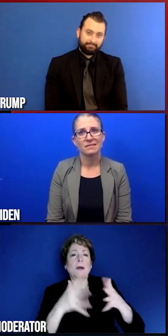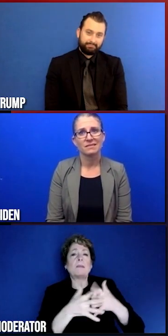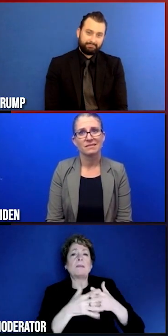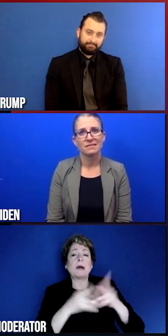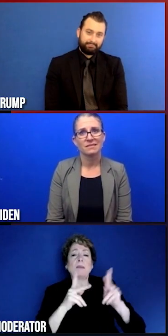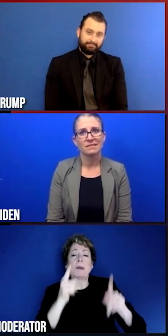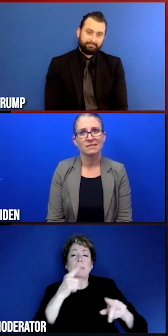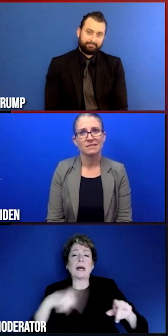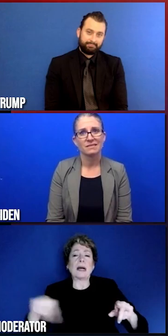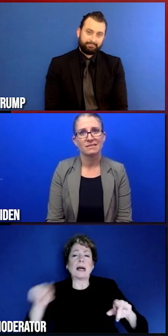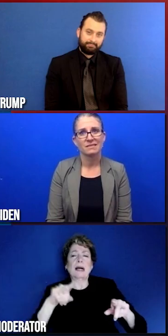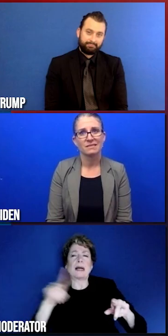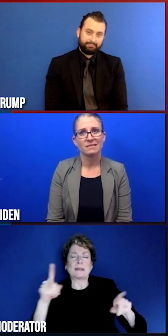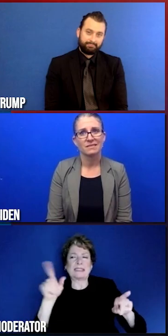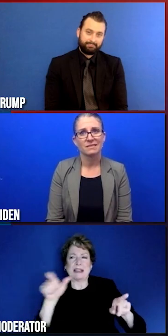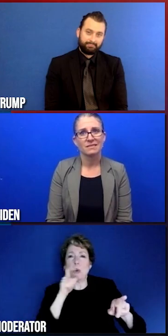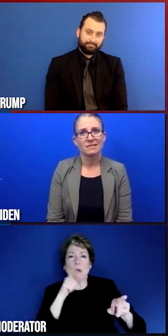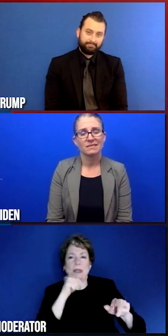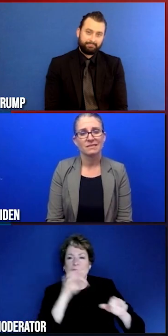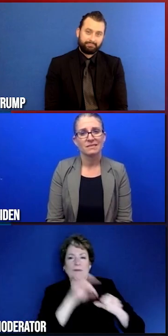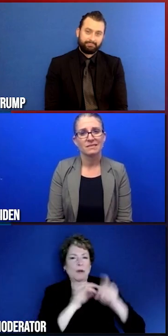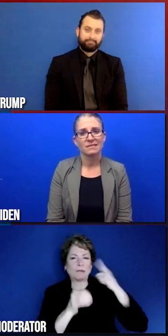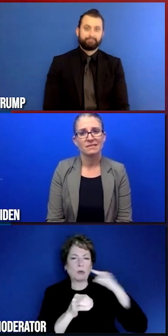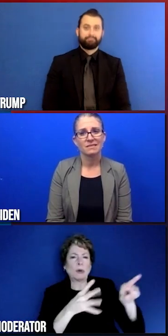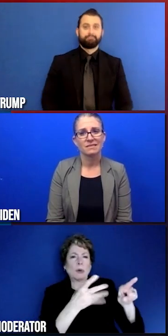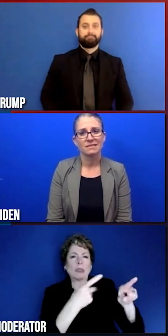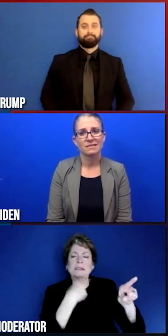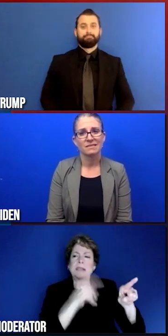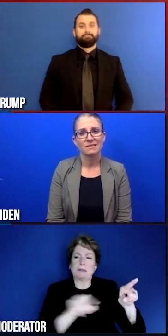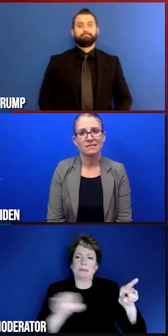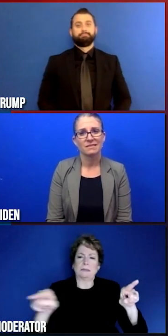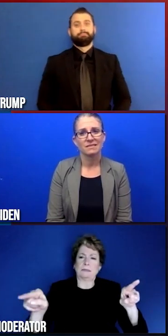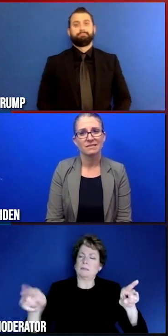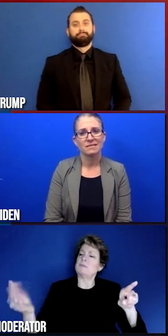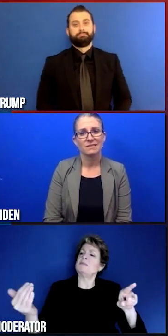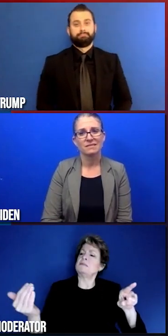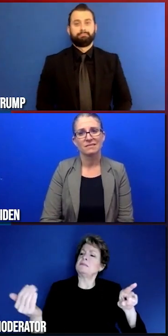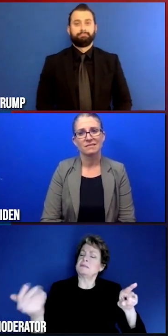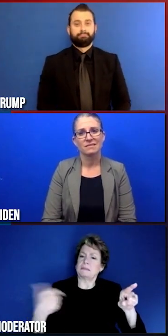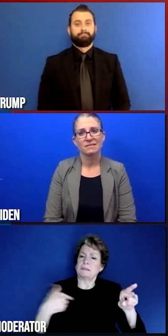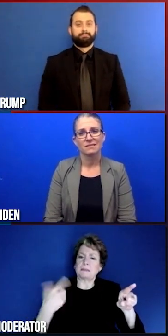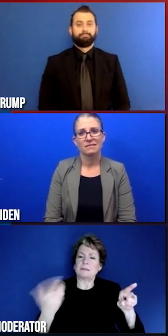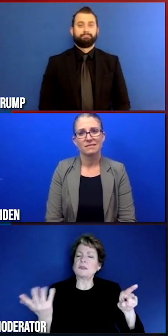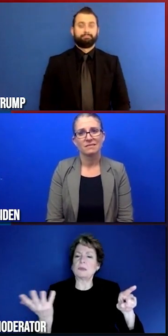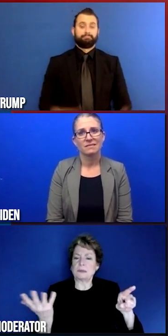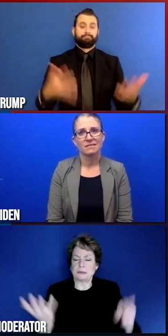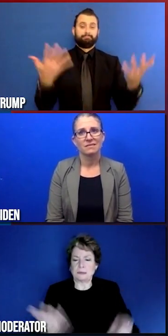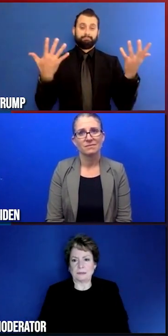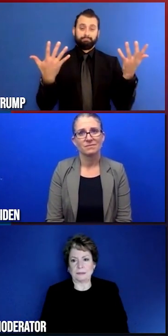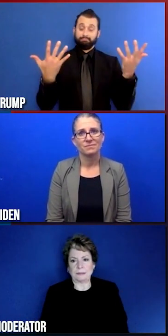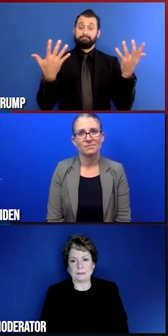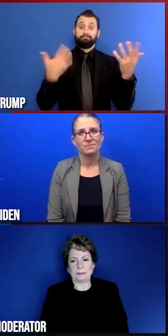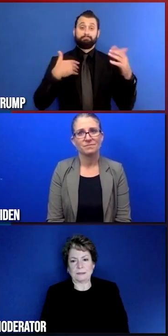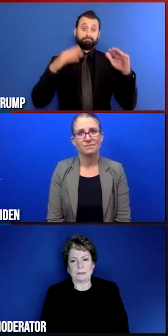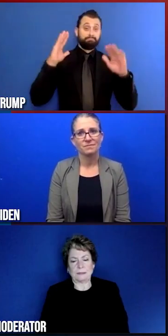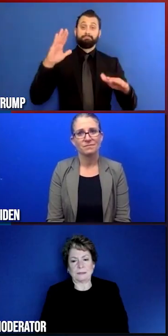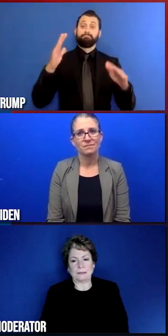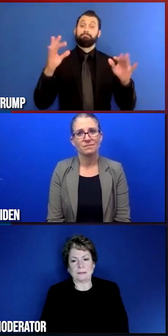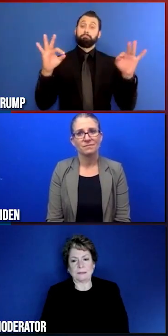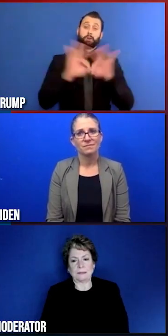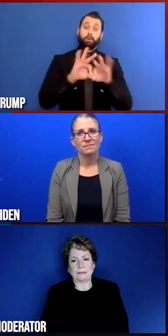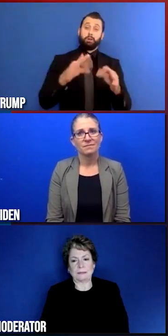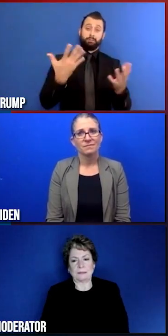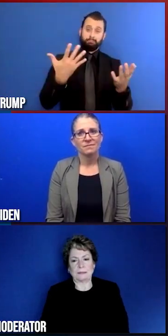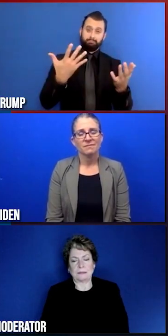Mr. We have to make our country totally successful as it was prior to the plague coming in from China. Now we're rebuilding it, and we're